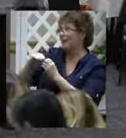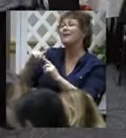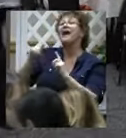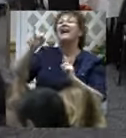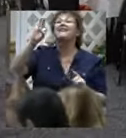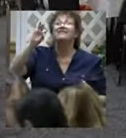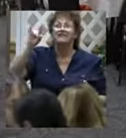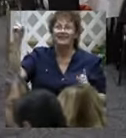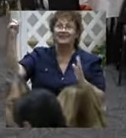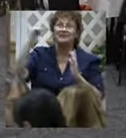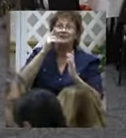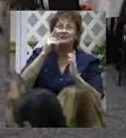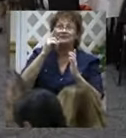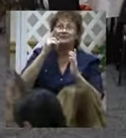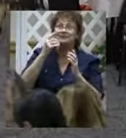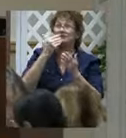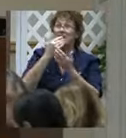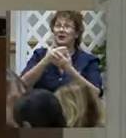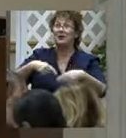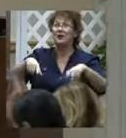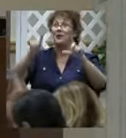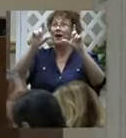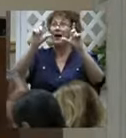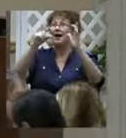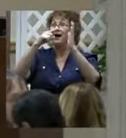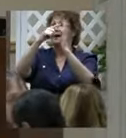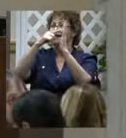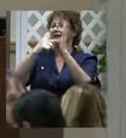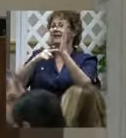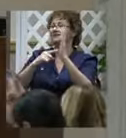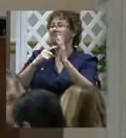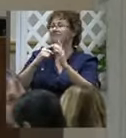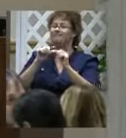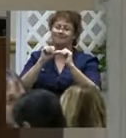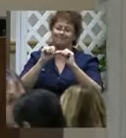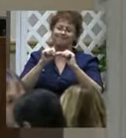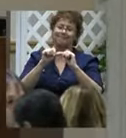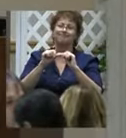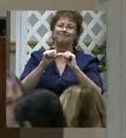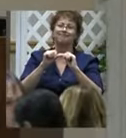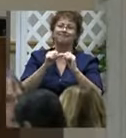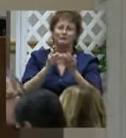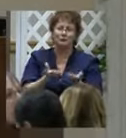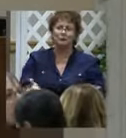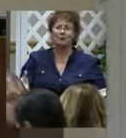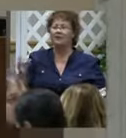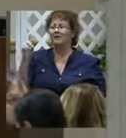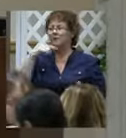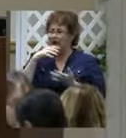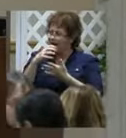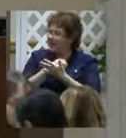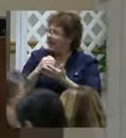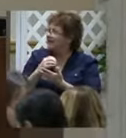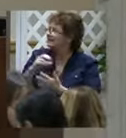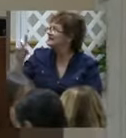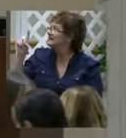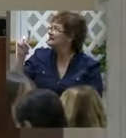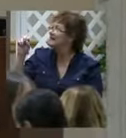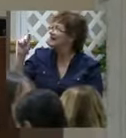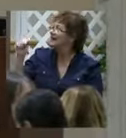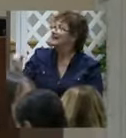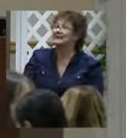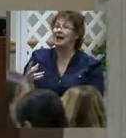agencies, once you get a good website going, you have a reliable source of data, and you can say, hey, we are collecting data, and these are how many